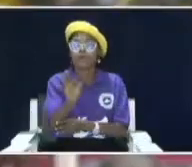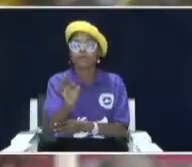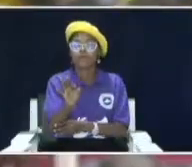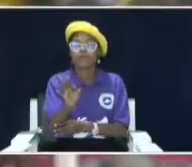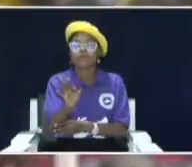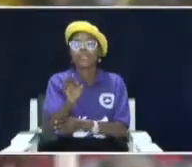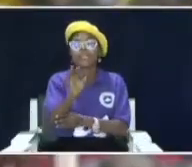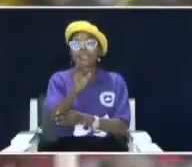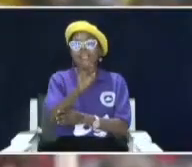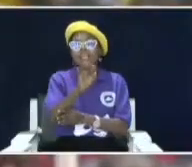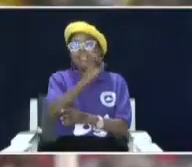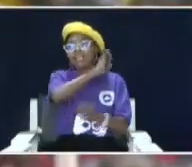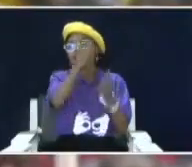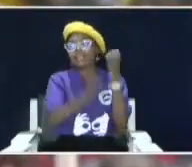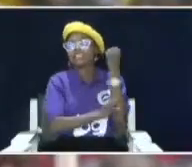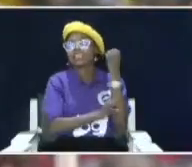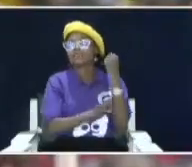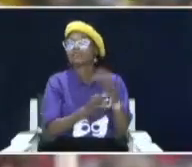Elijah.